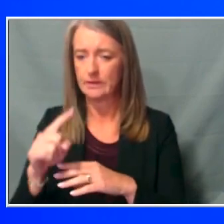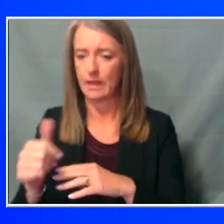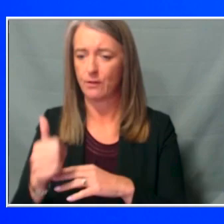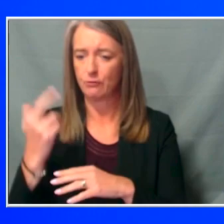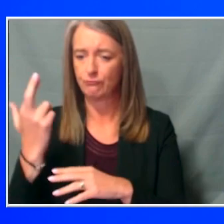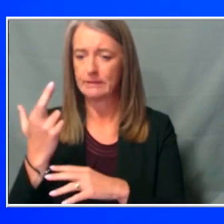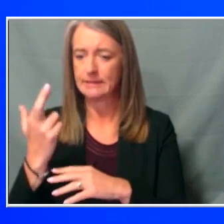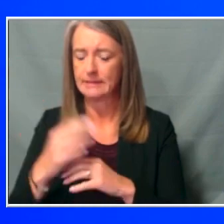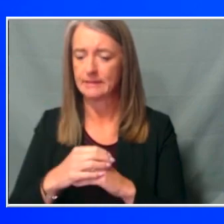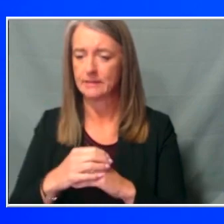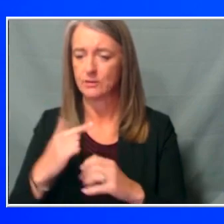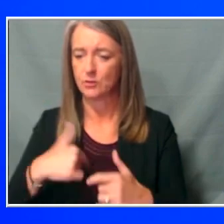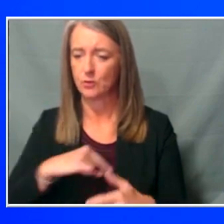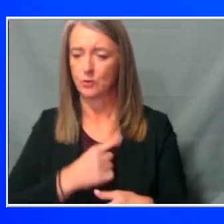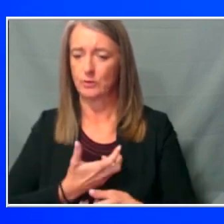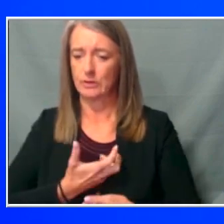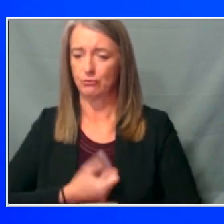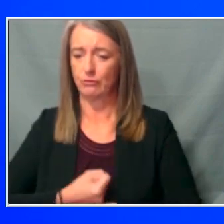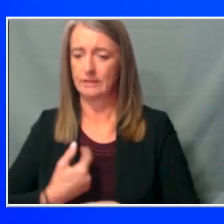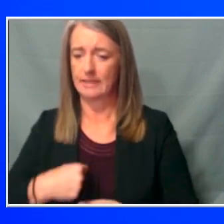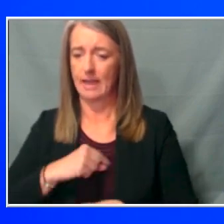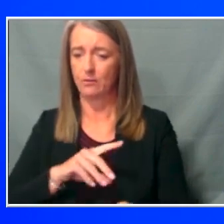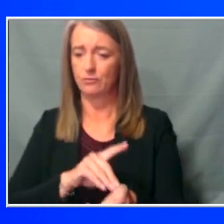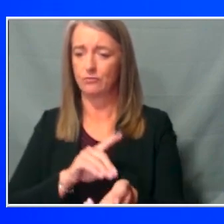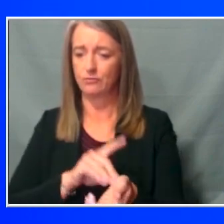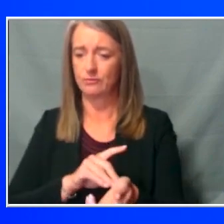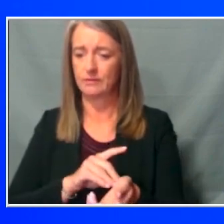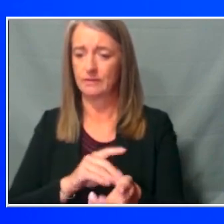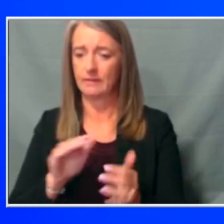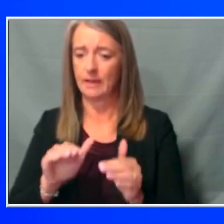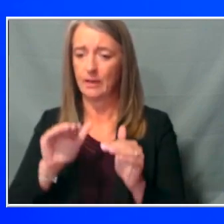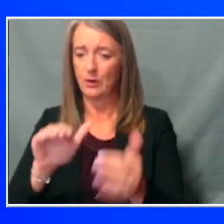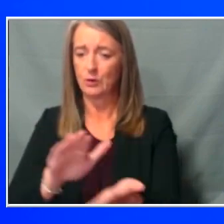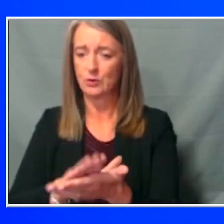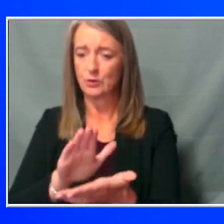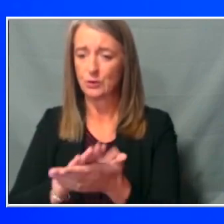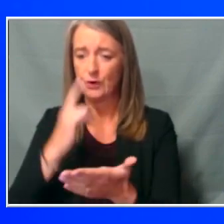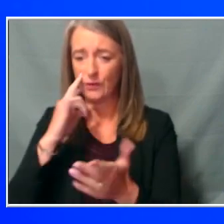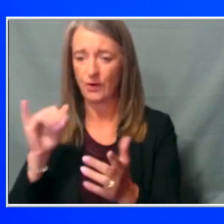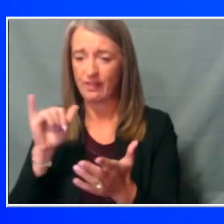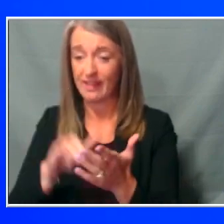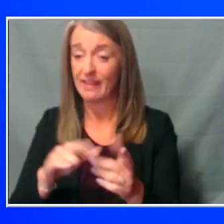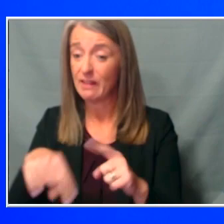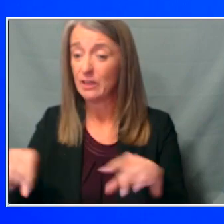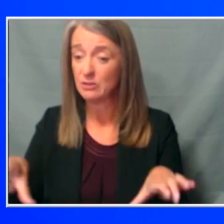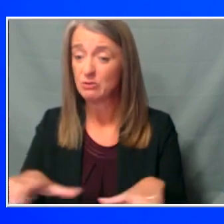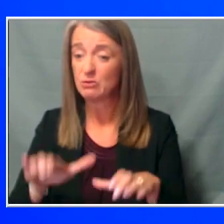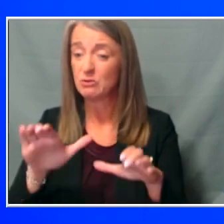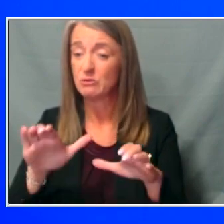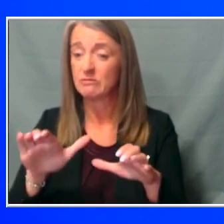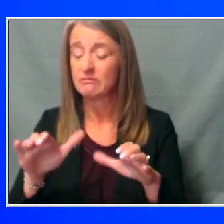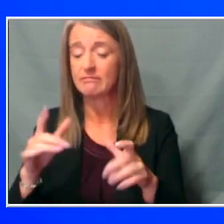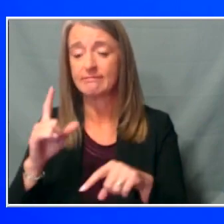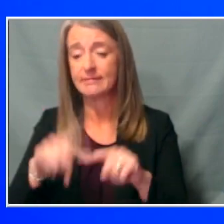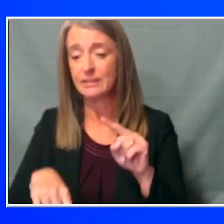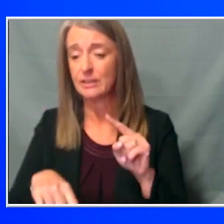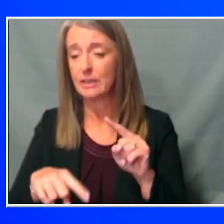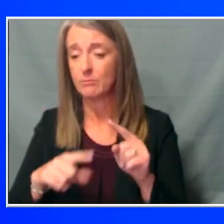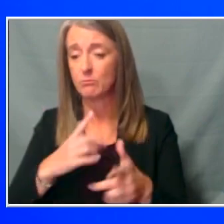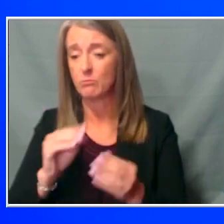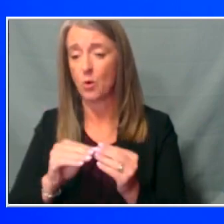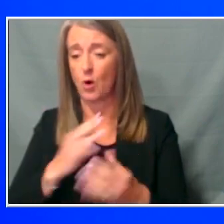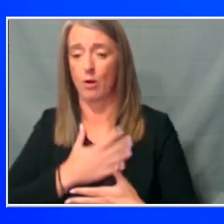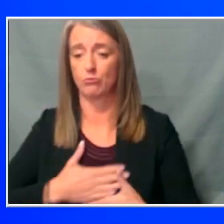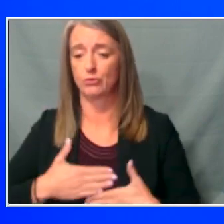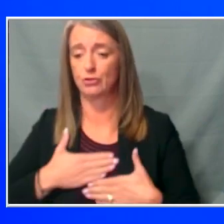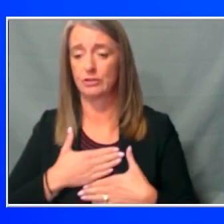and we trust our doctors. They go to school for this. This is what they do, and I couldn't be more appreciative of them, and